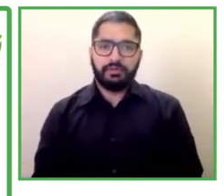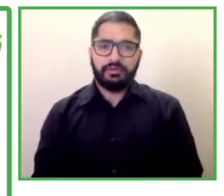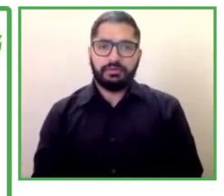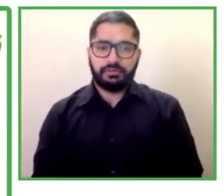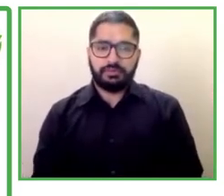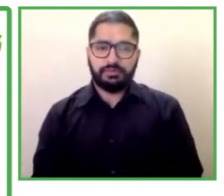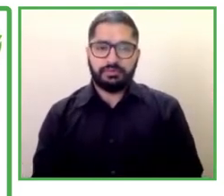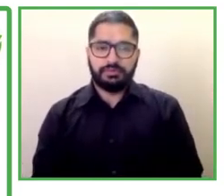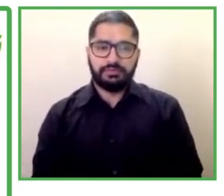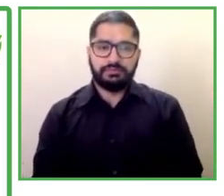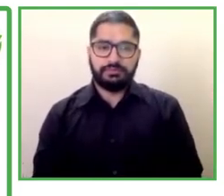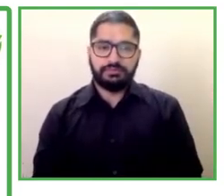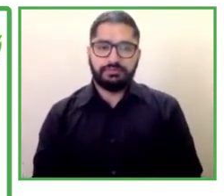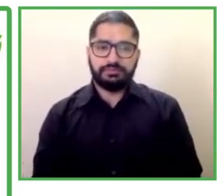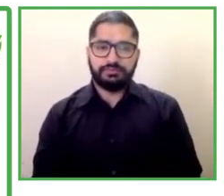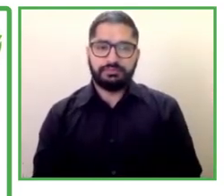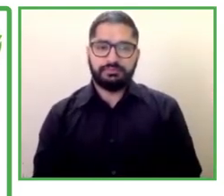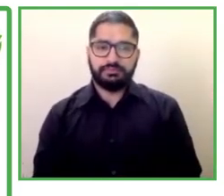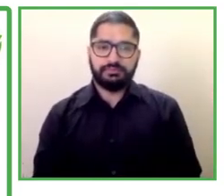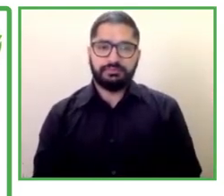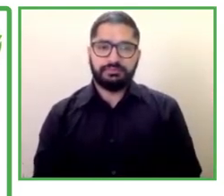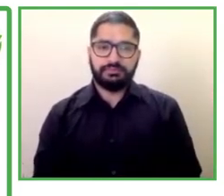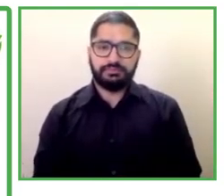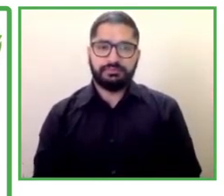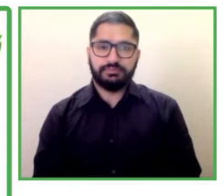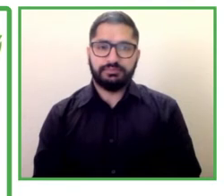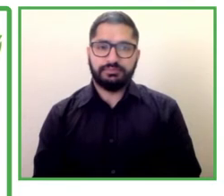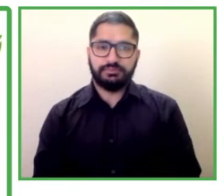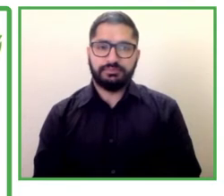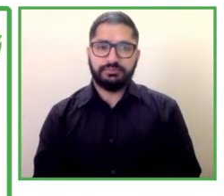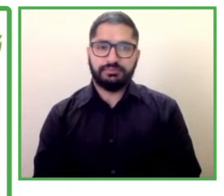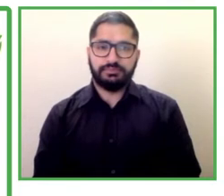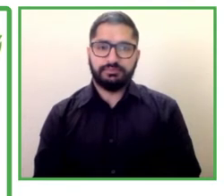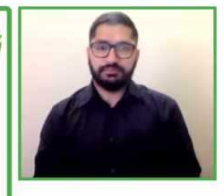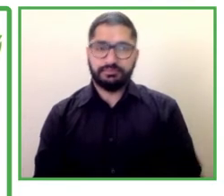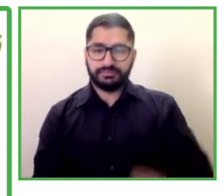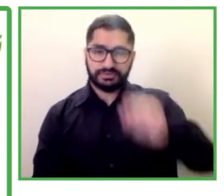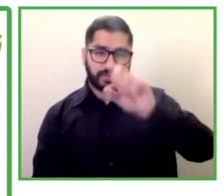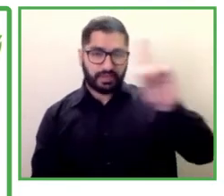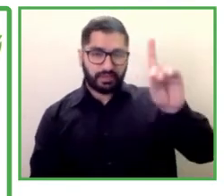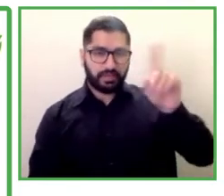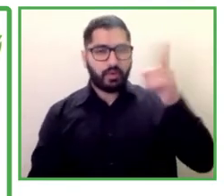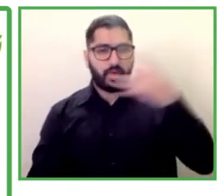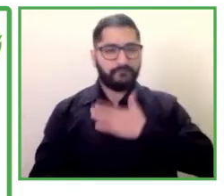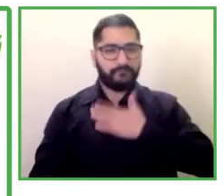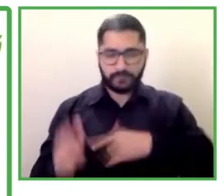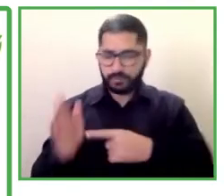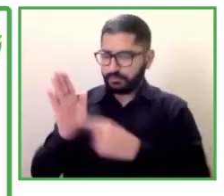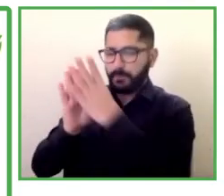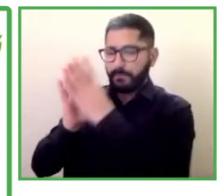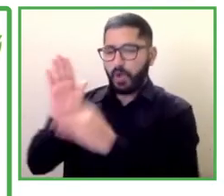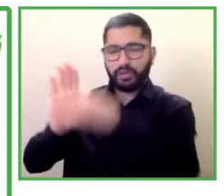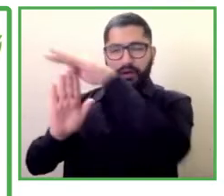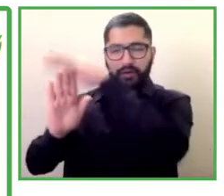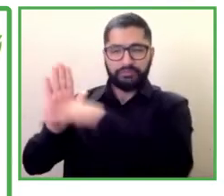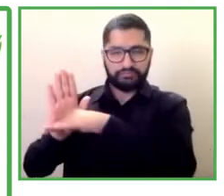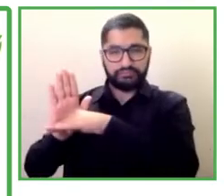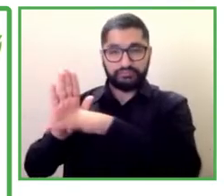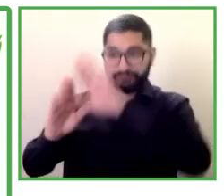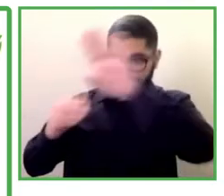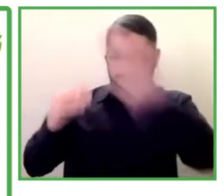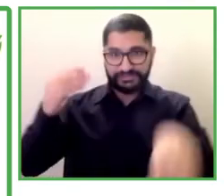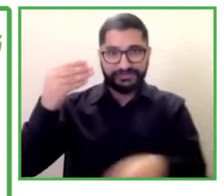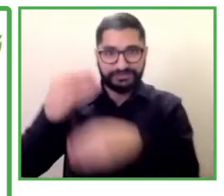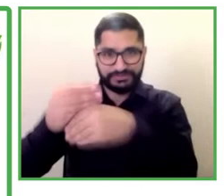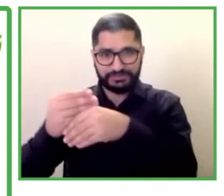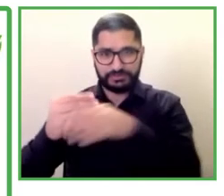2018. The SEED model is rooted in flexibility and timeliness. And recently, SEED has worked with numerous states and localities to assist